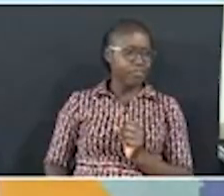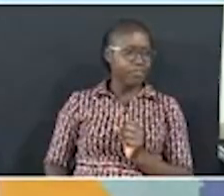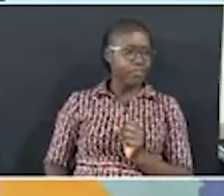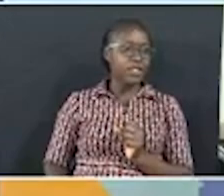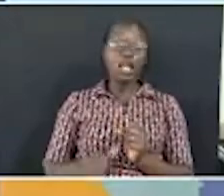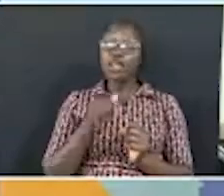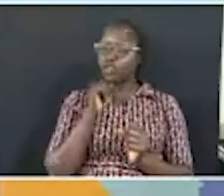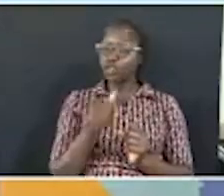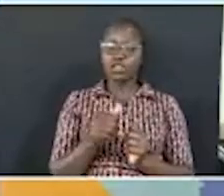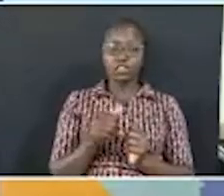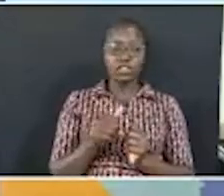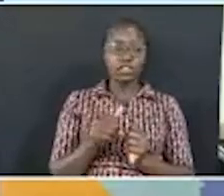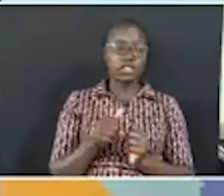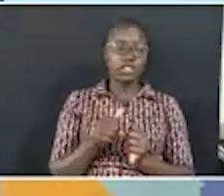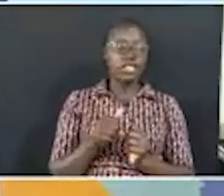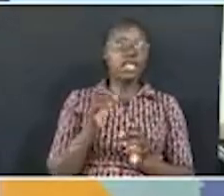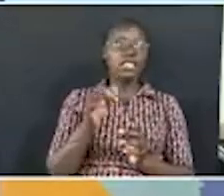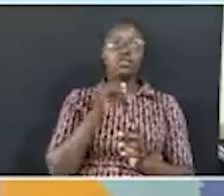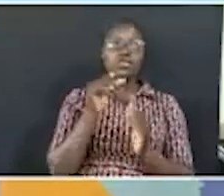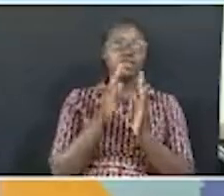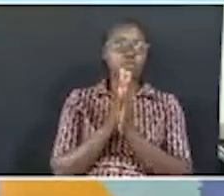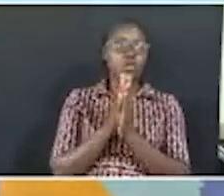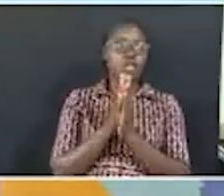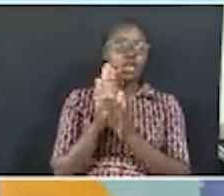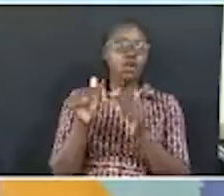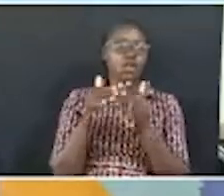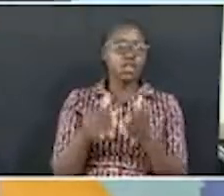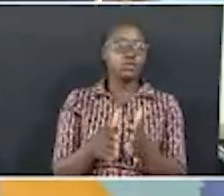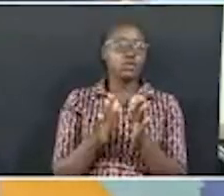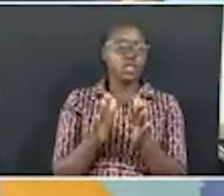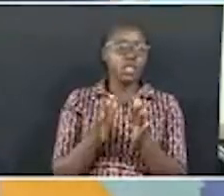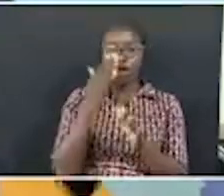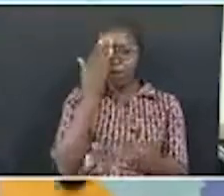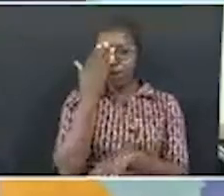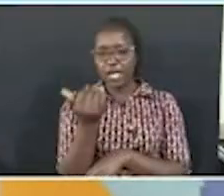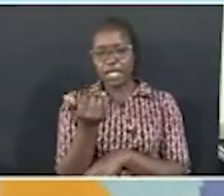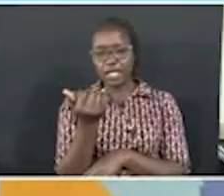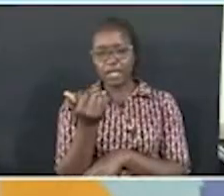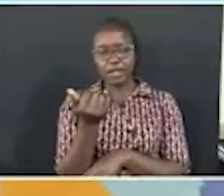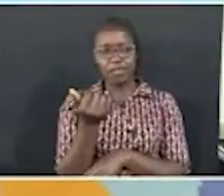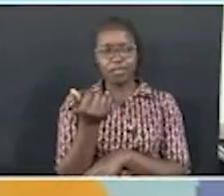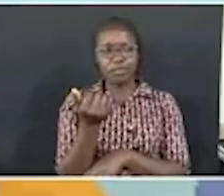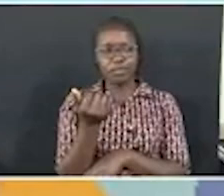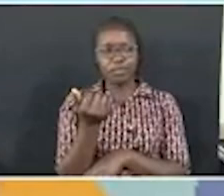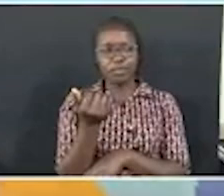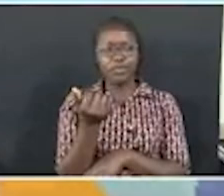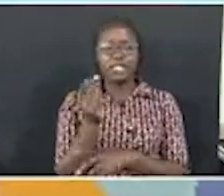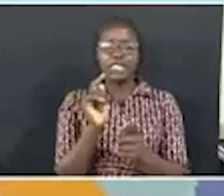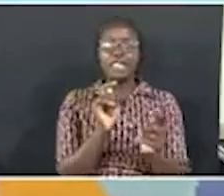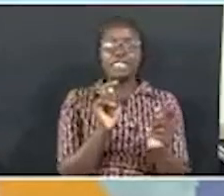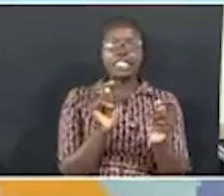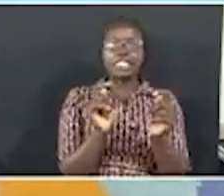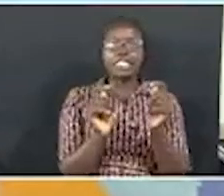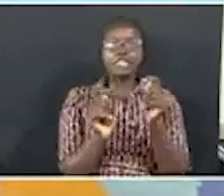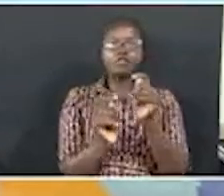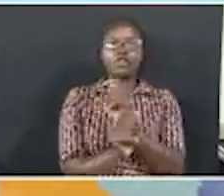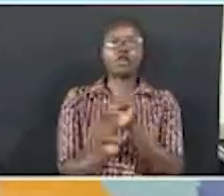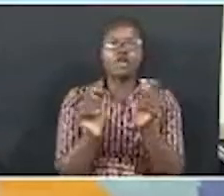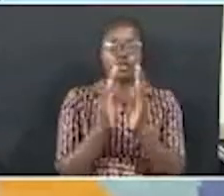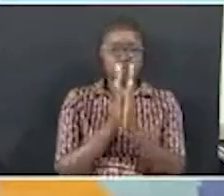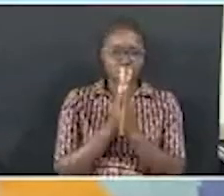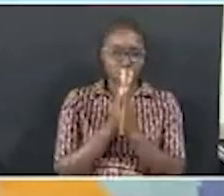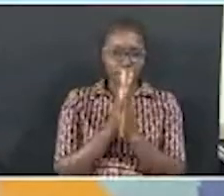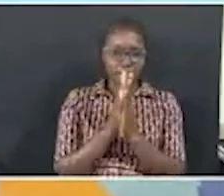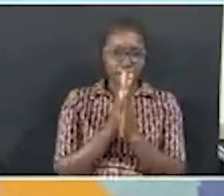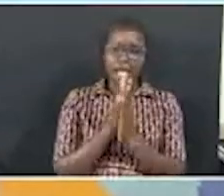Don't pray if you won't pray all the way. Why? Because transforming prayer